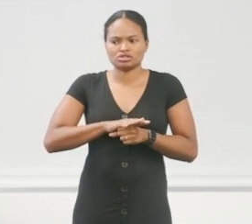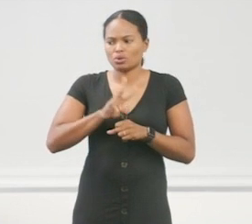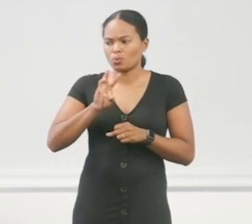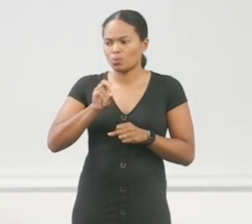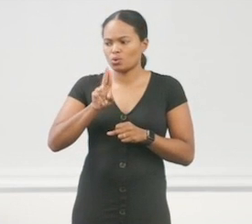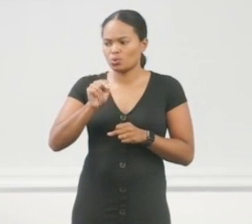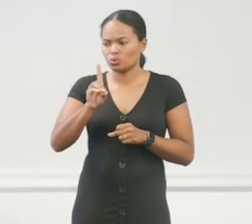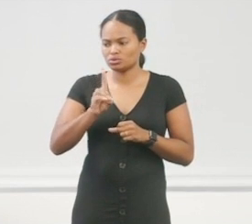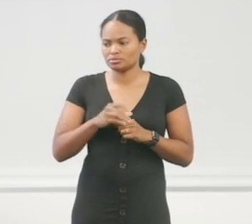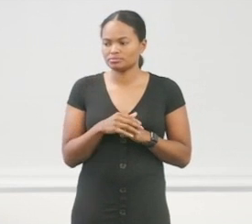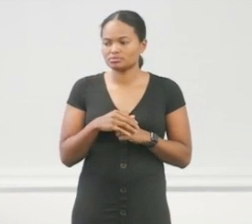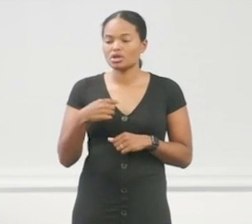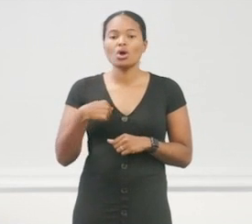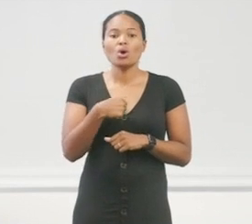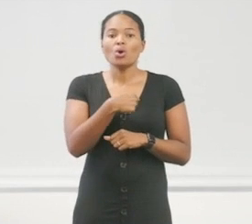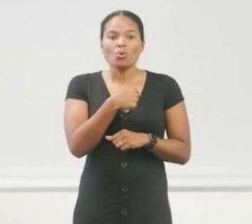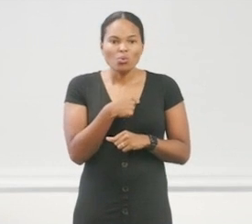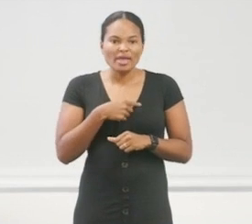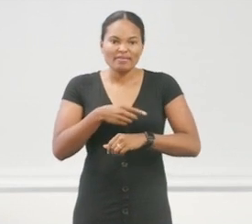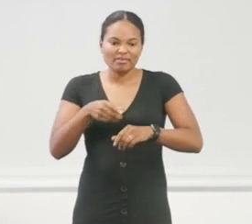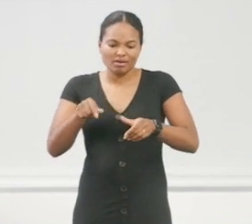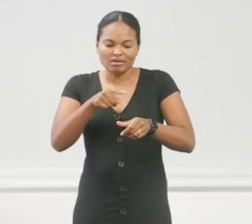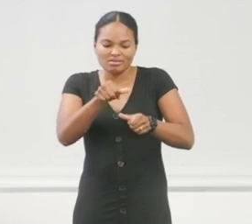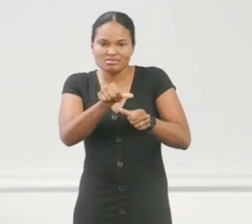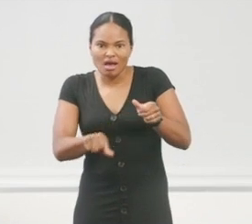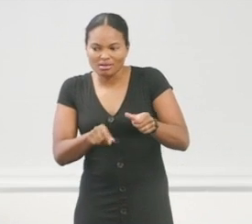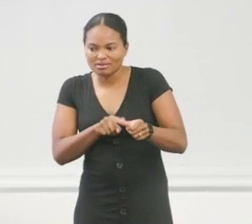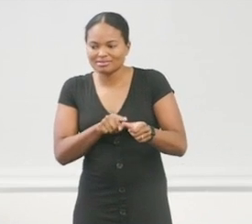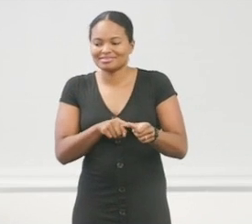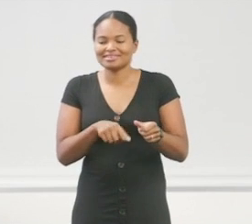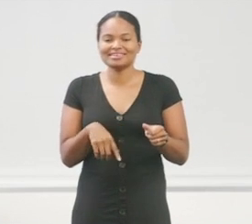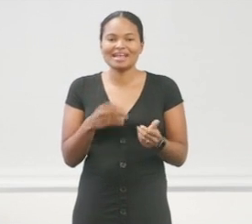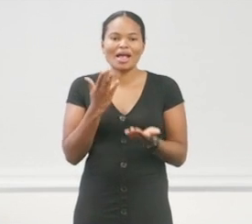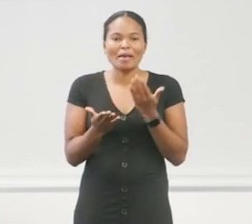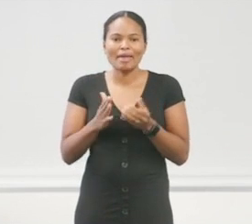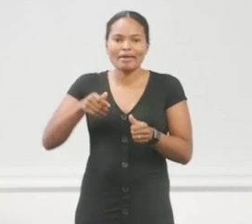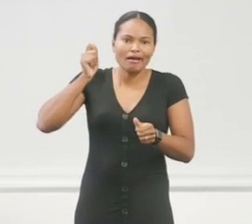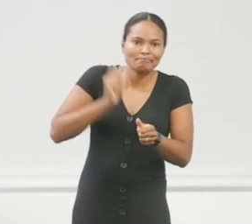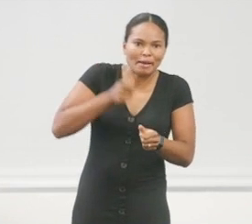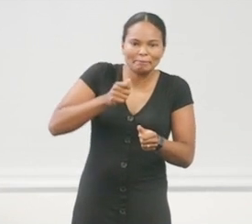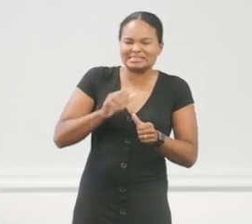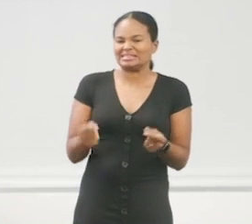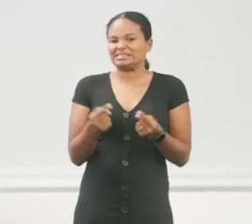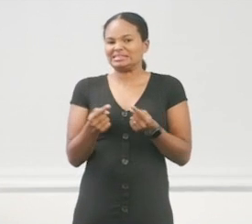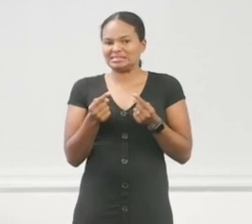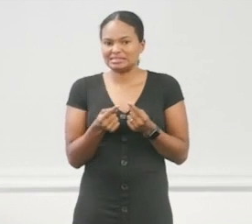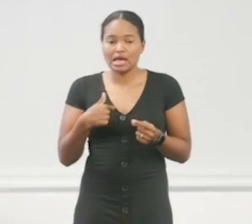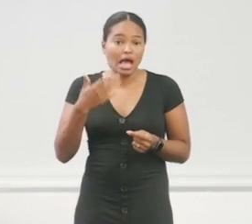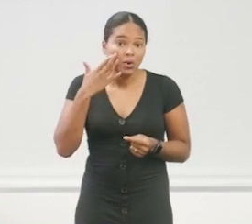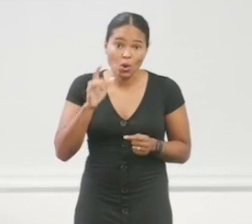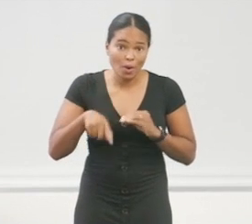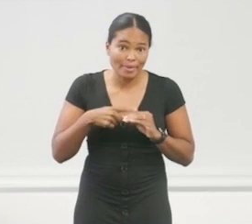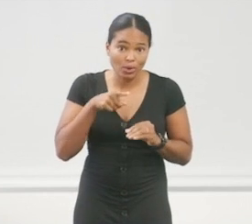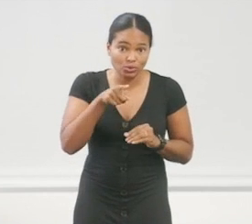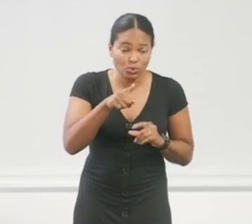in here has cut their finger. Everyone in here may or may have not smashed their finger with a hammer. And I don't know about you guys, but either you're